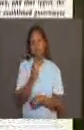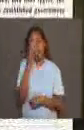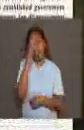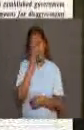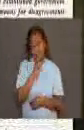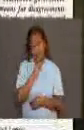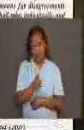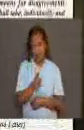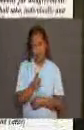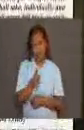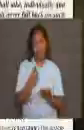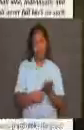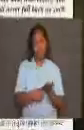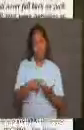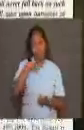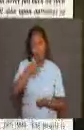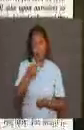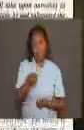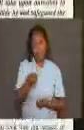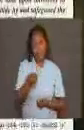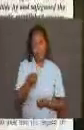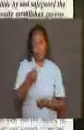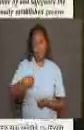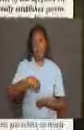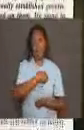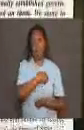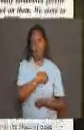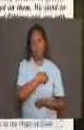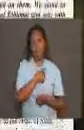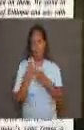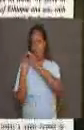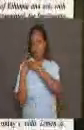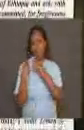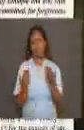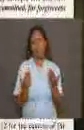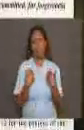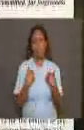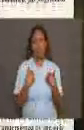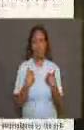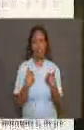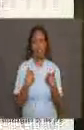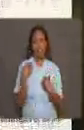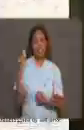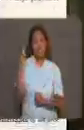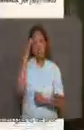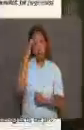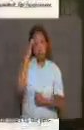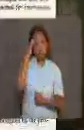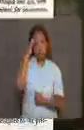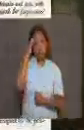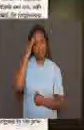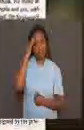means instead that we are responsible for knowing